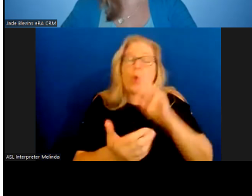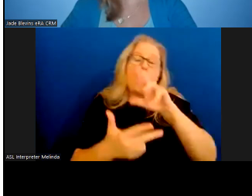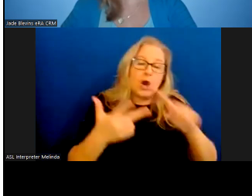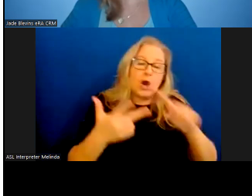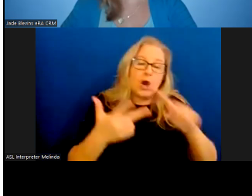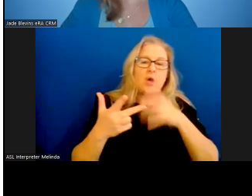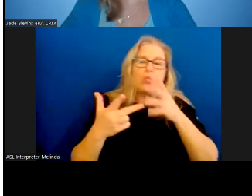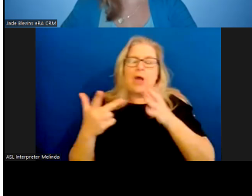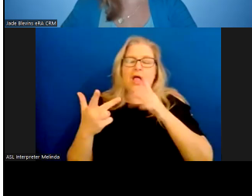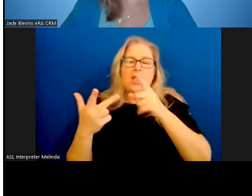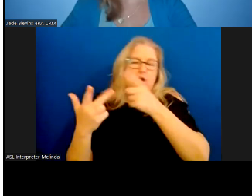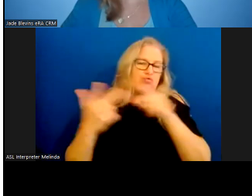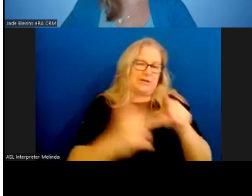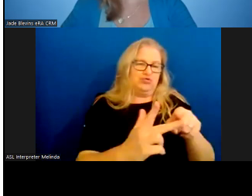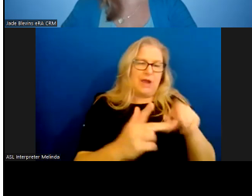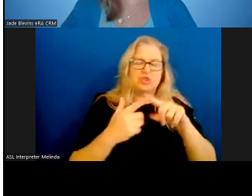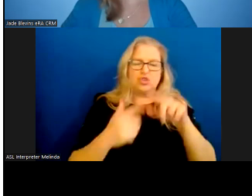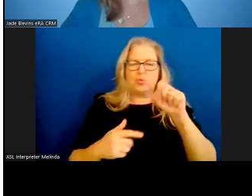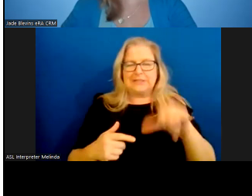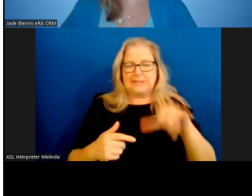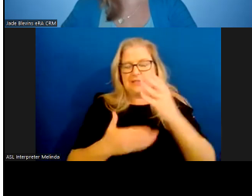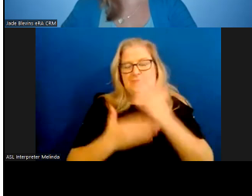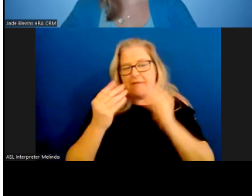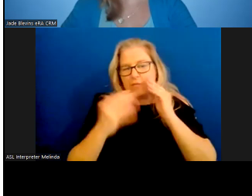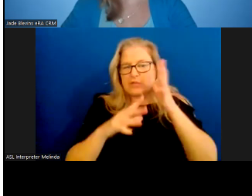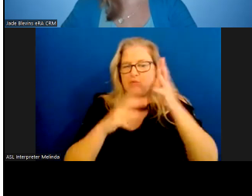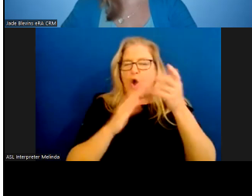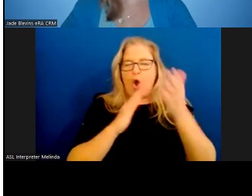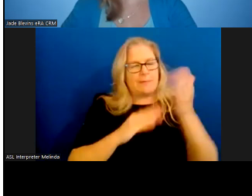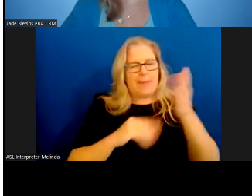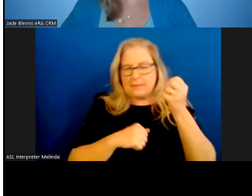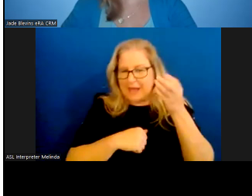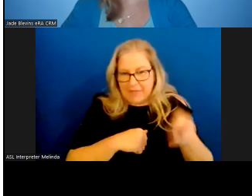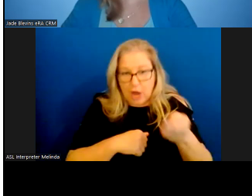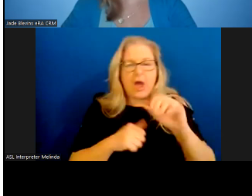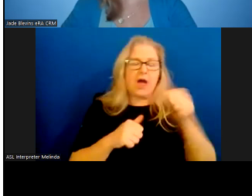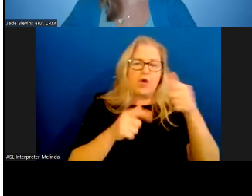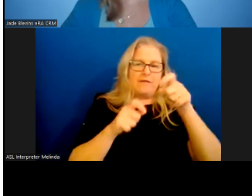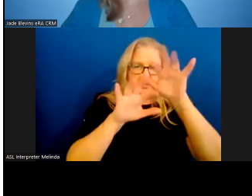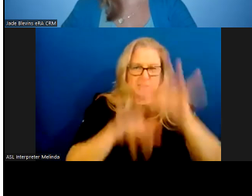you to assist, where some of the information is going to pre-populate for you and you'll complete the form.